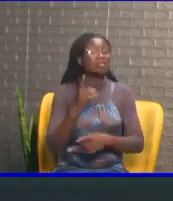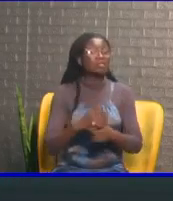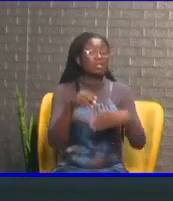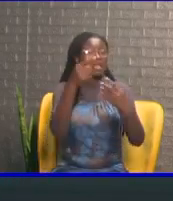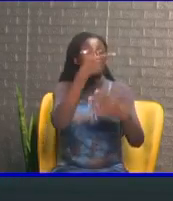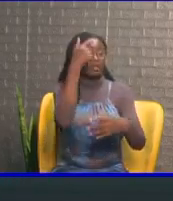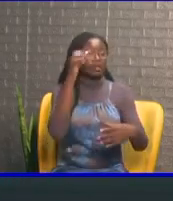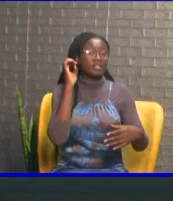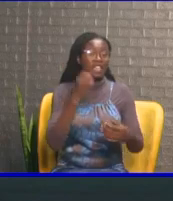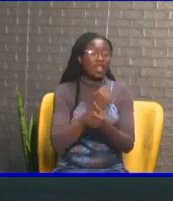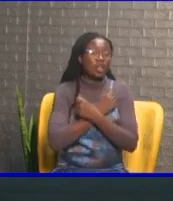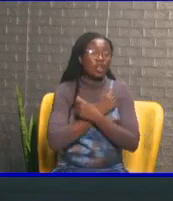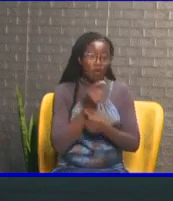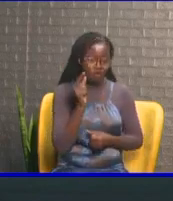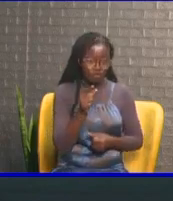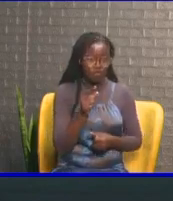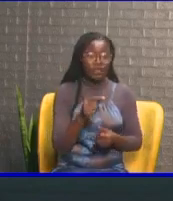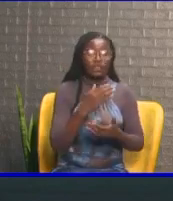some things he gives because you love him.